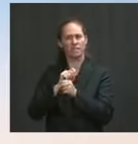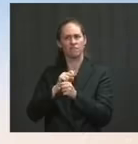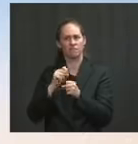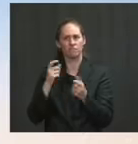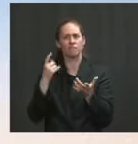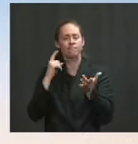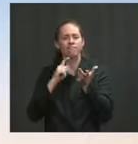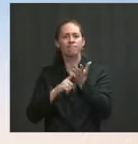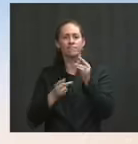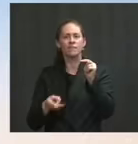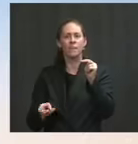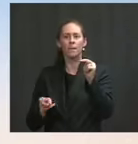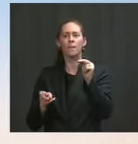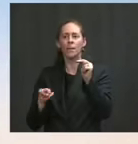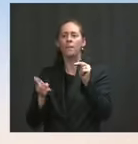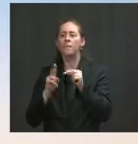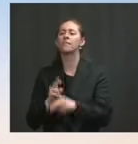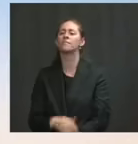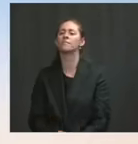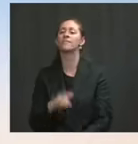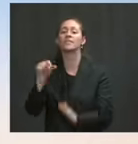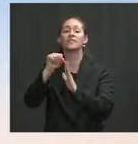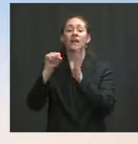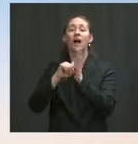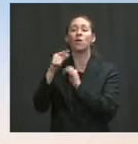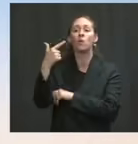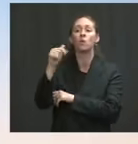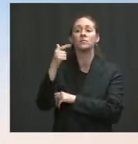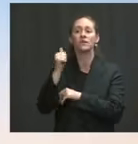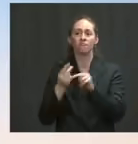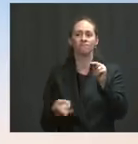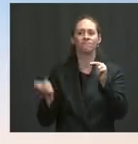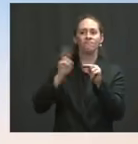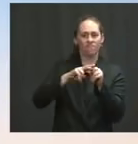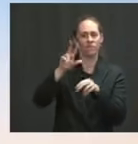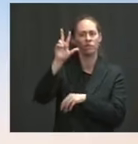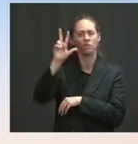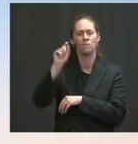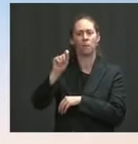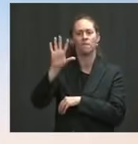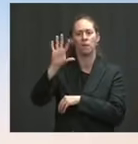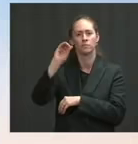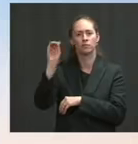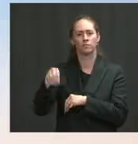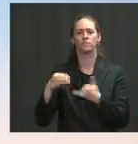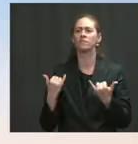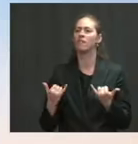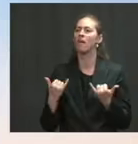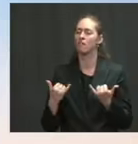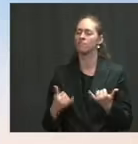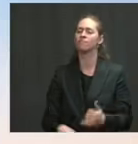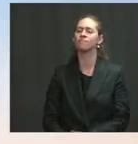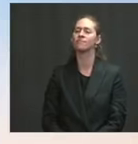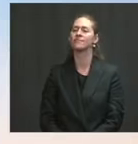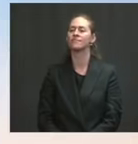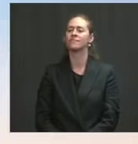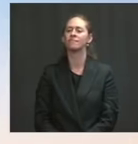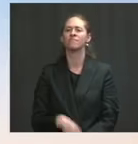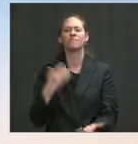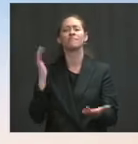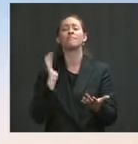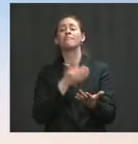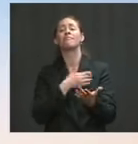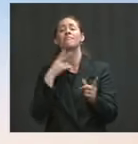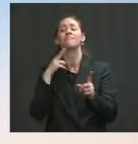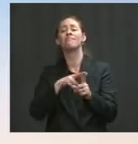4.4%. In Georgia, the adult vaccination rate increased by 3.5%. So in our view, this is a way to engage and